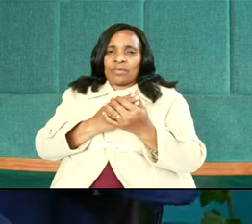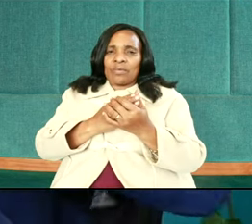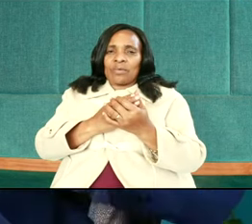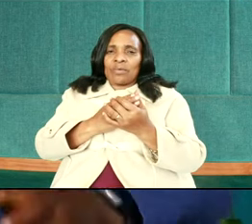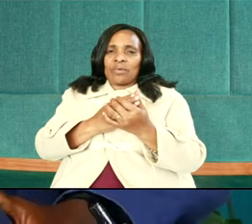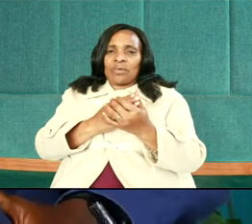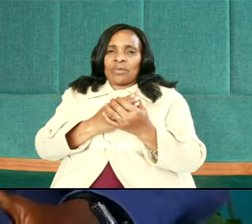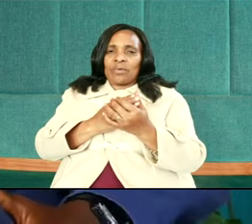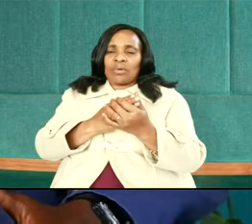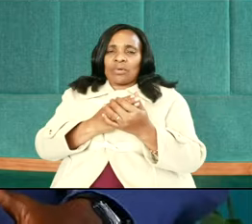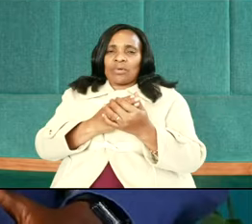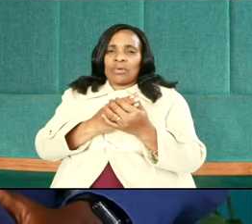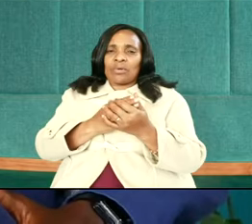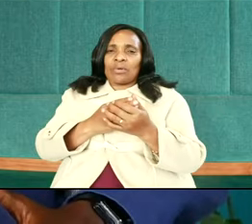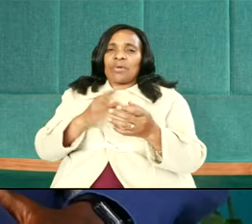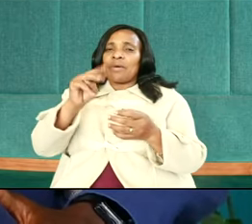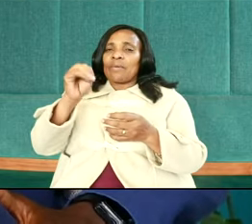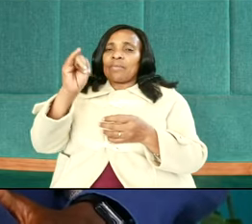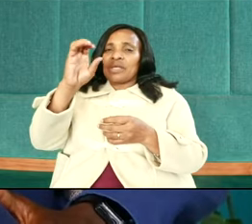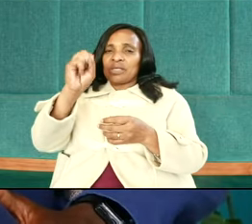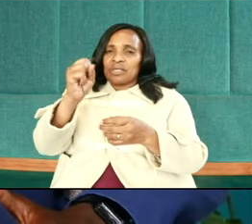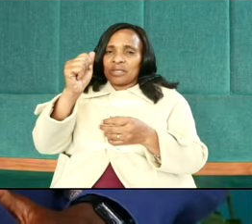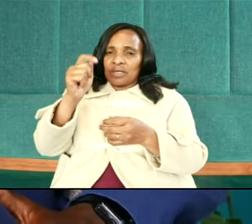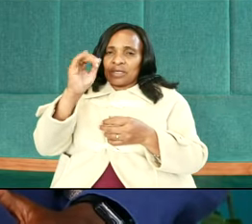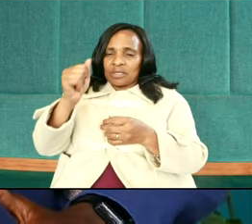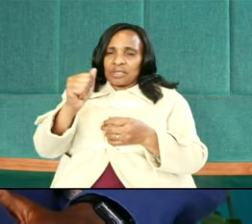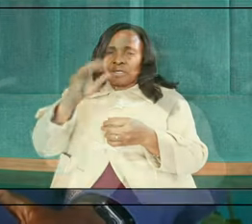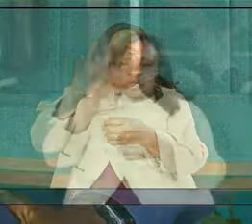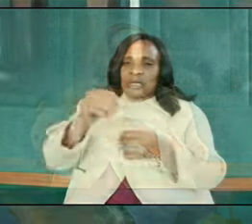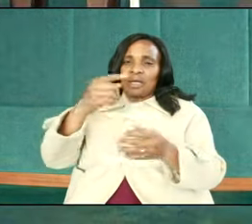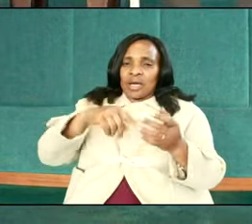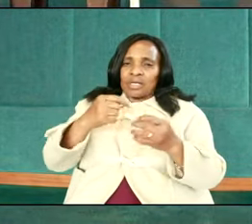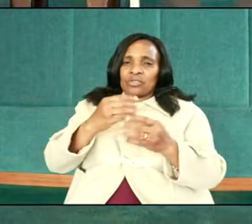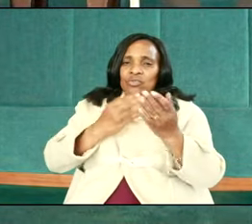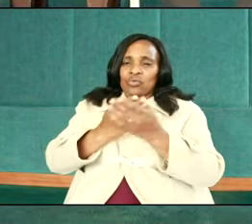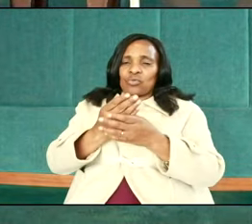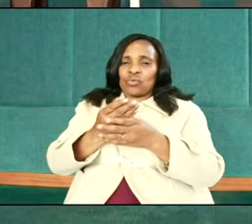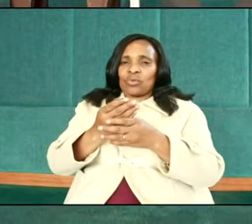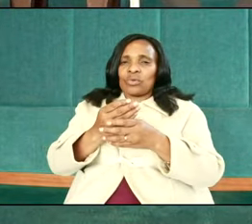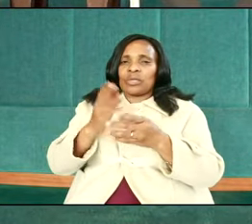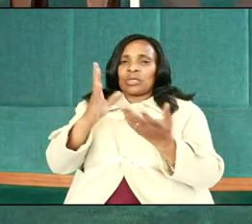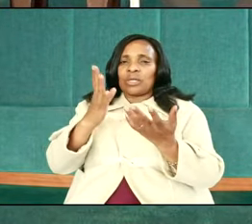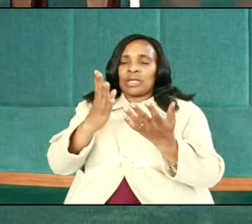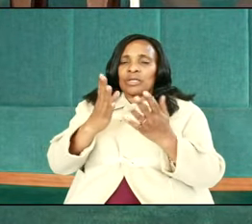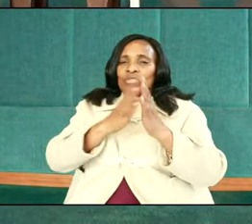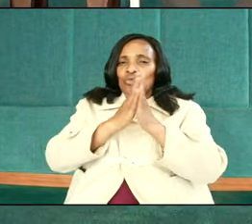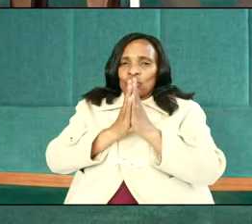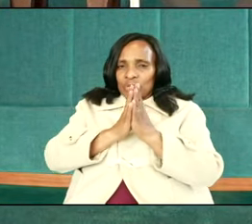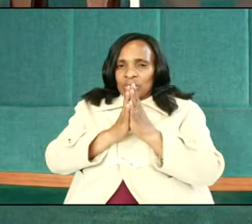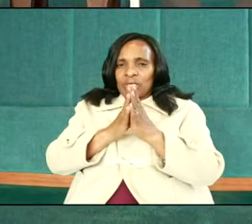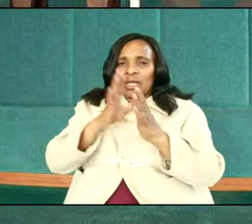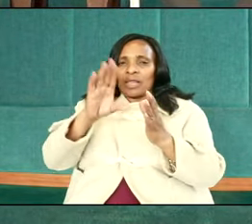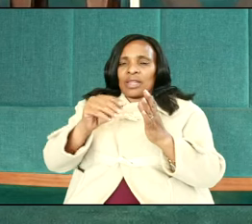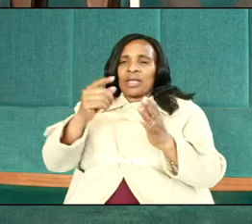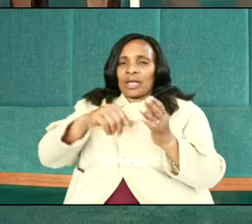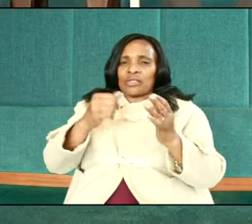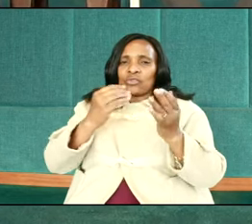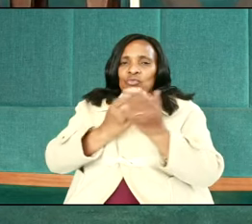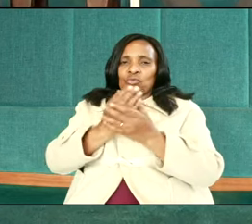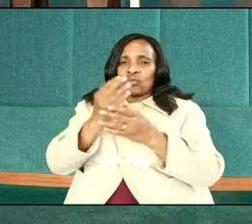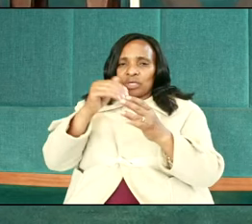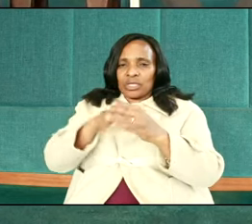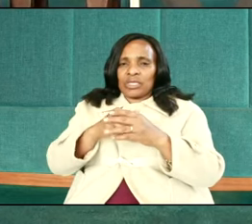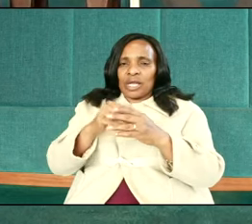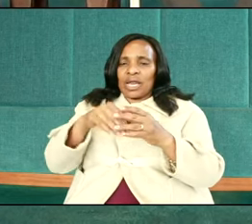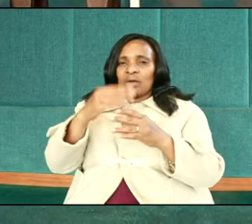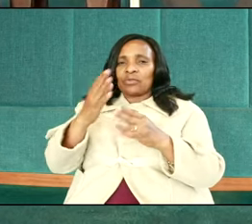Yes. Mr. Misati Nyambani is going to take us through the out of your story. My good sir, take us through the into the story. Into the